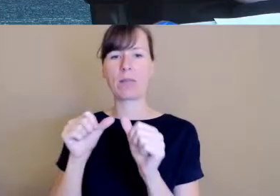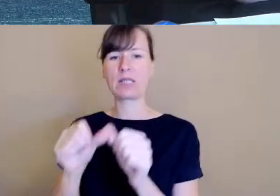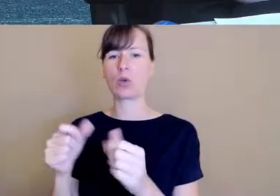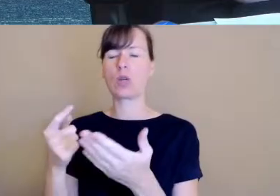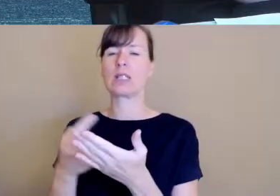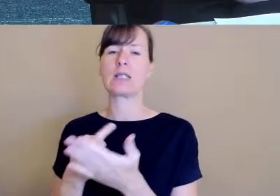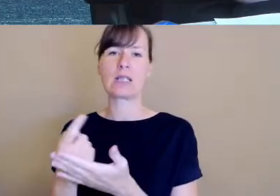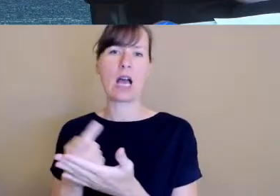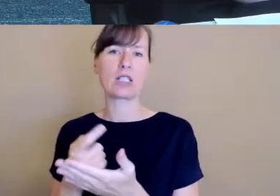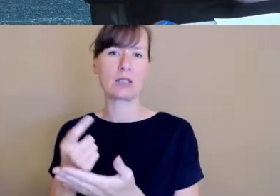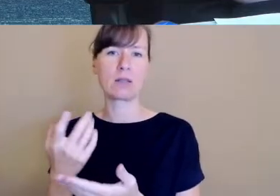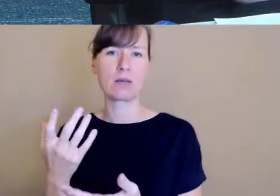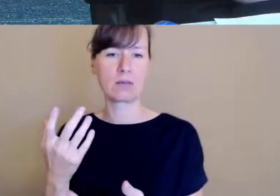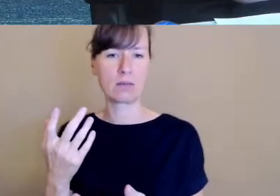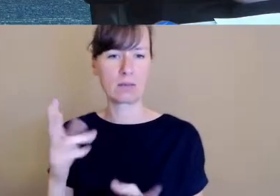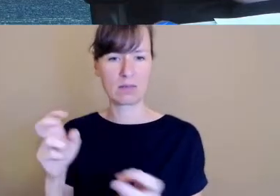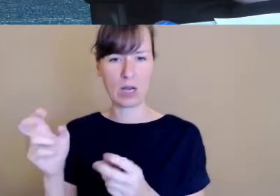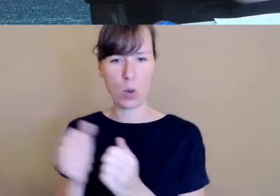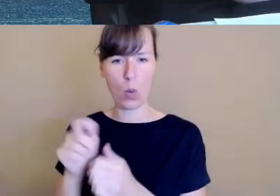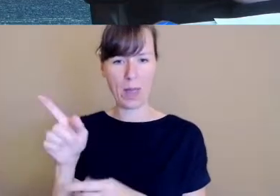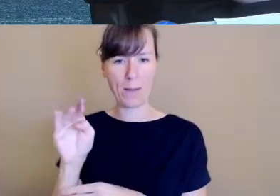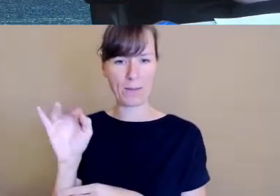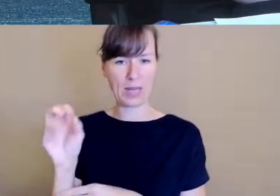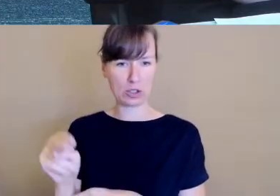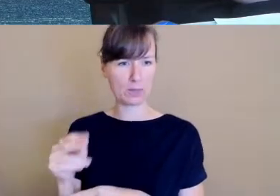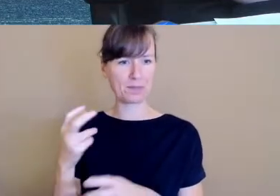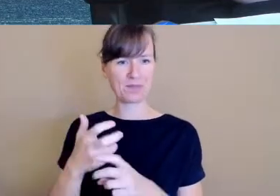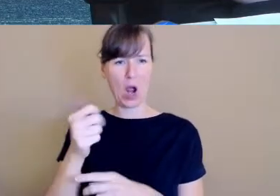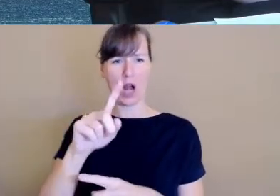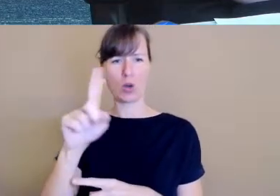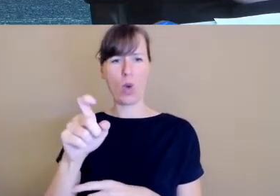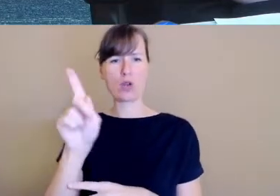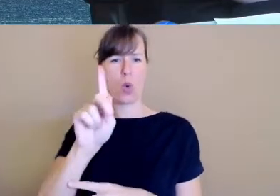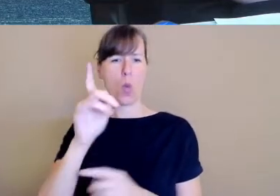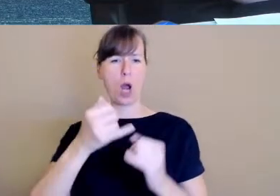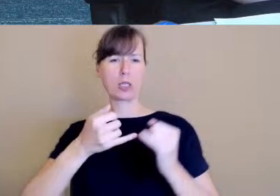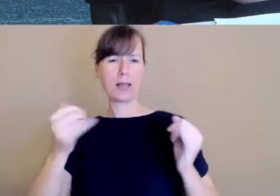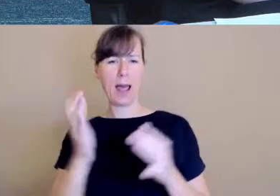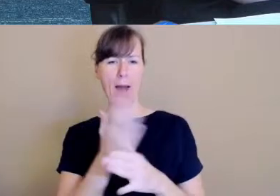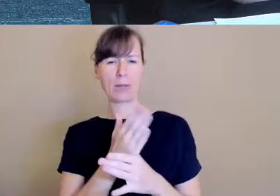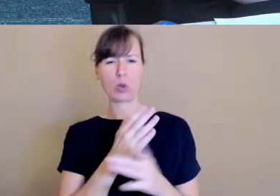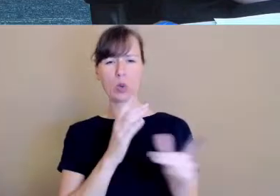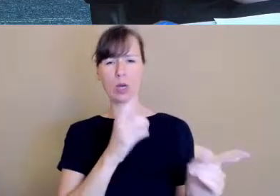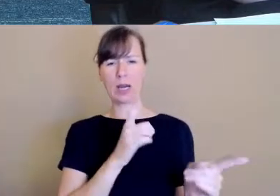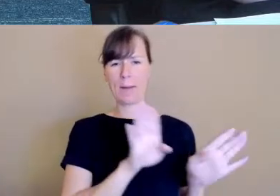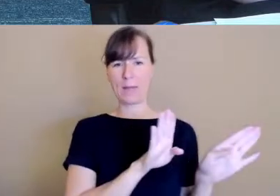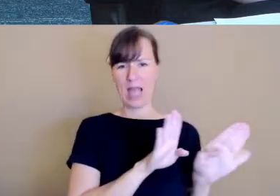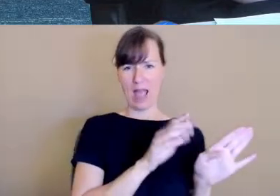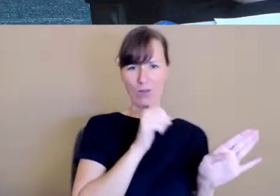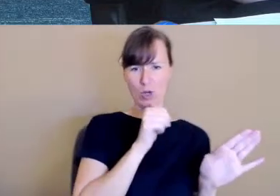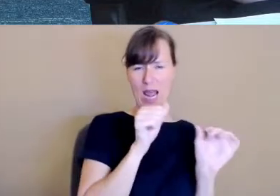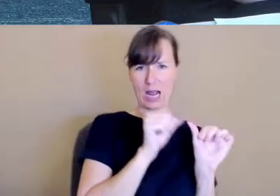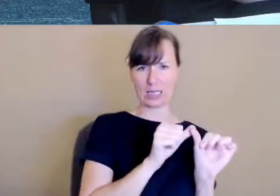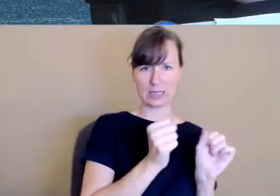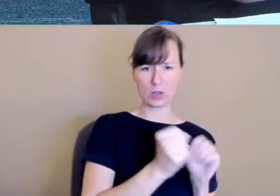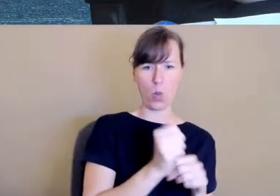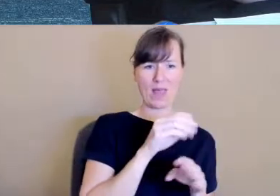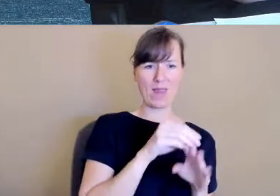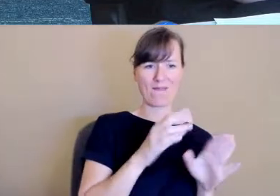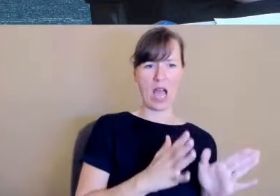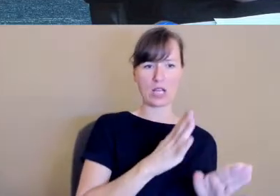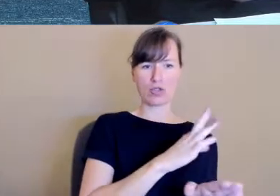intended to establish. So we did not come up with language for that. The example that we used, I think,